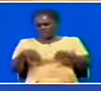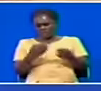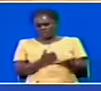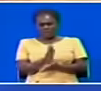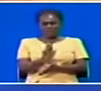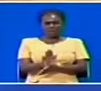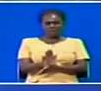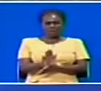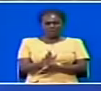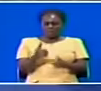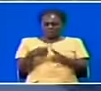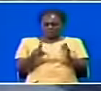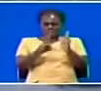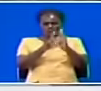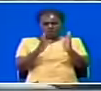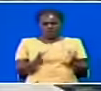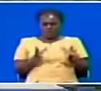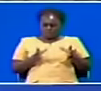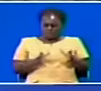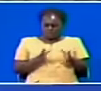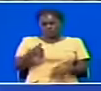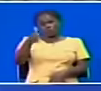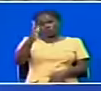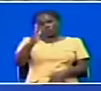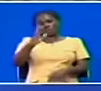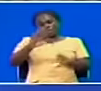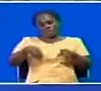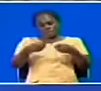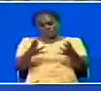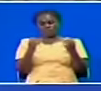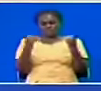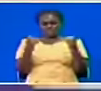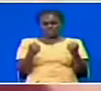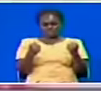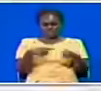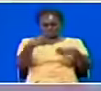haki yake, mpakili atawasukuma na inshallah Mungu atampa nguvu na atafaulu. Asante.